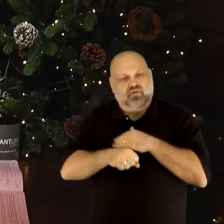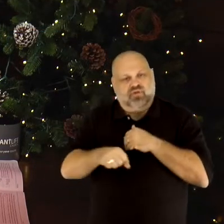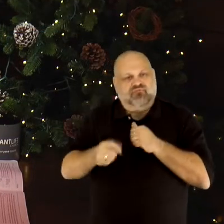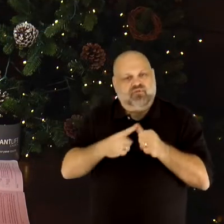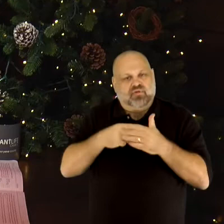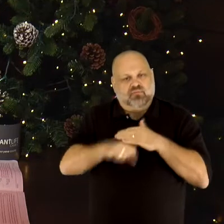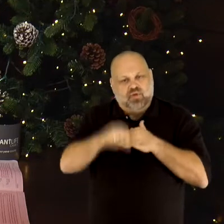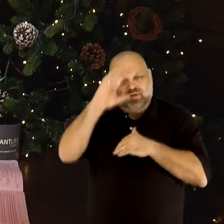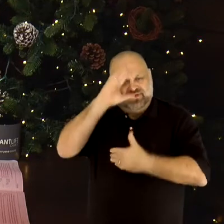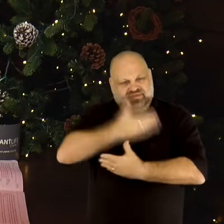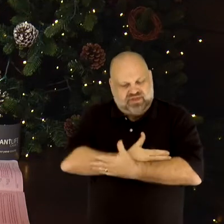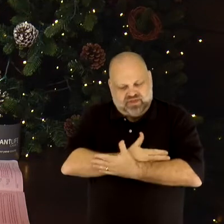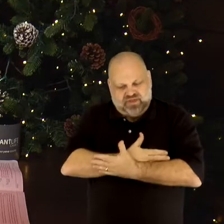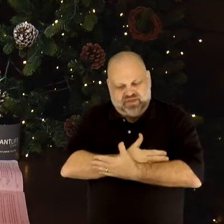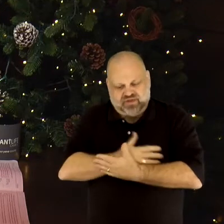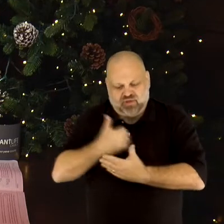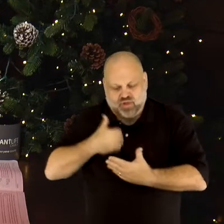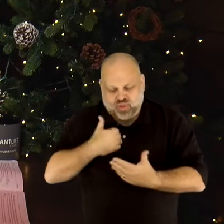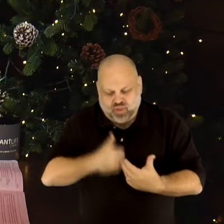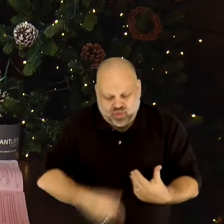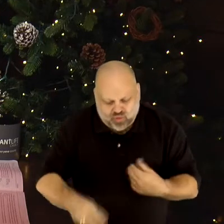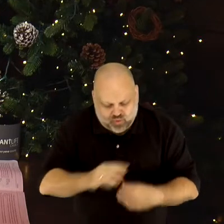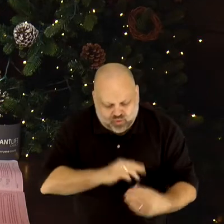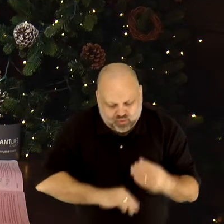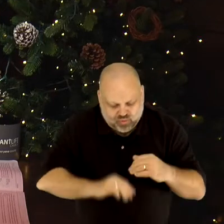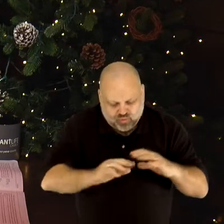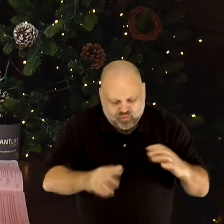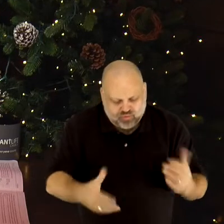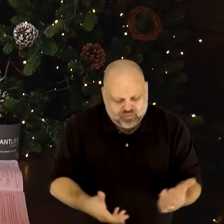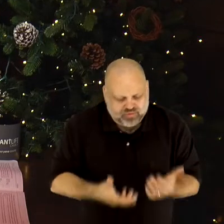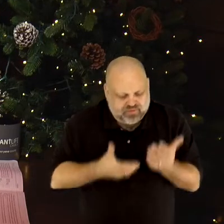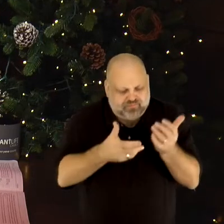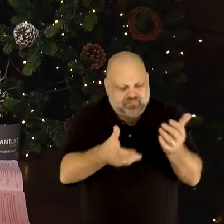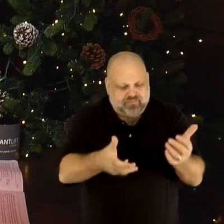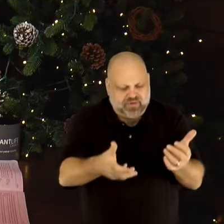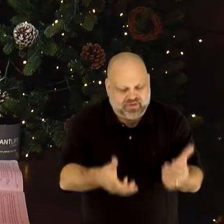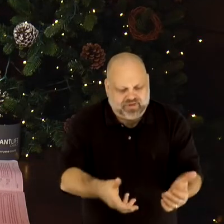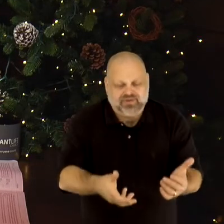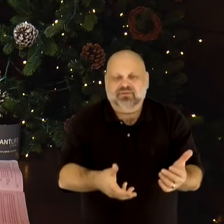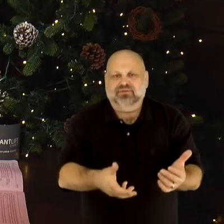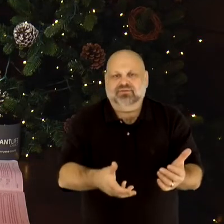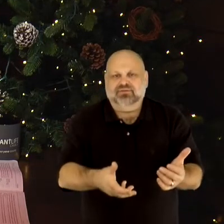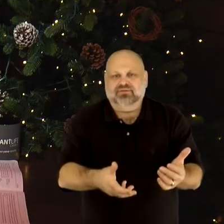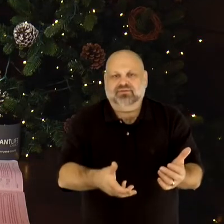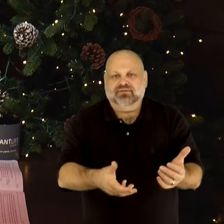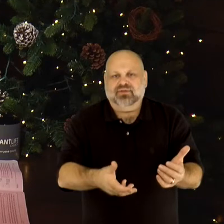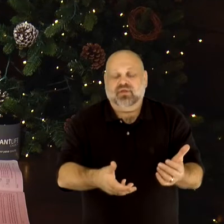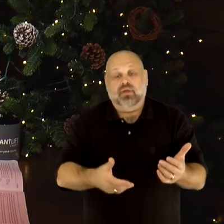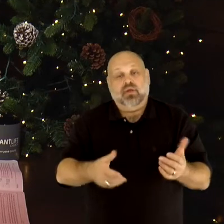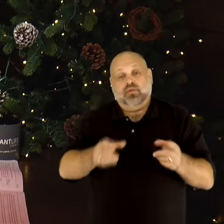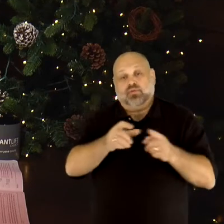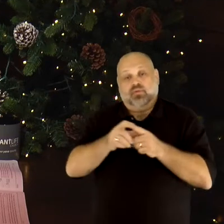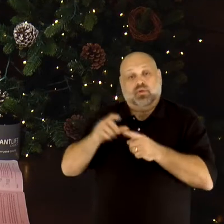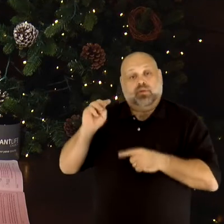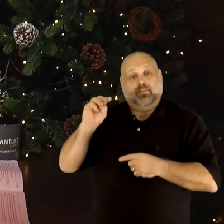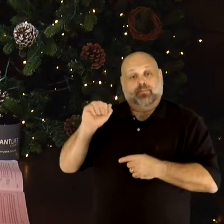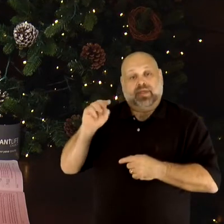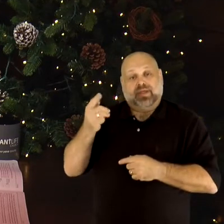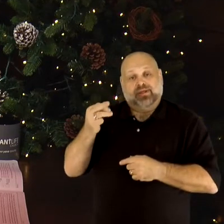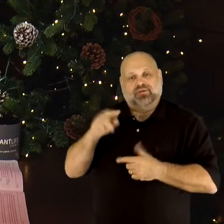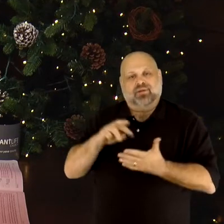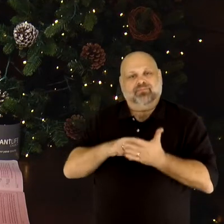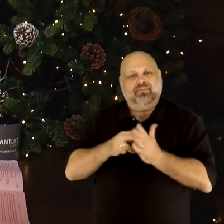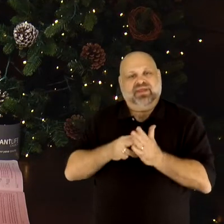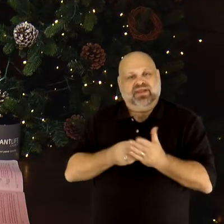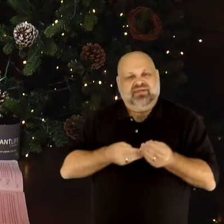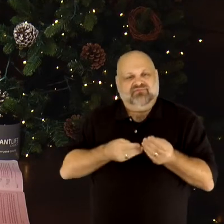son, wrapped him in swaddling cloth, and laid him in a manger. The word manger means feeding